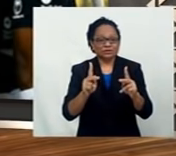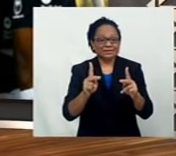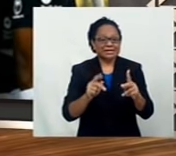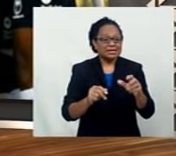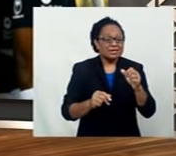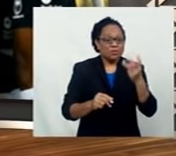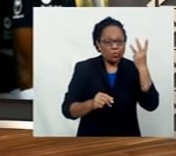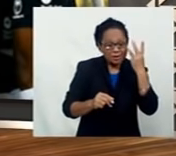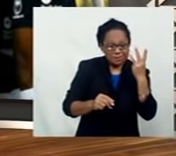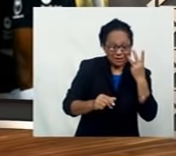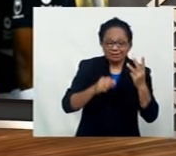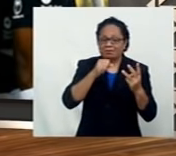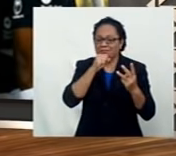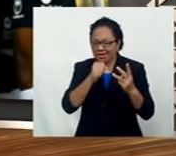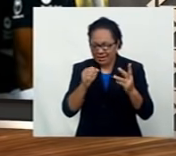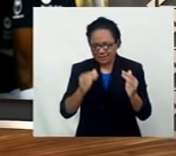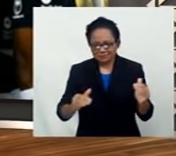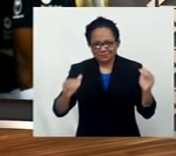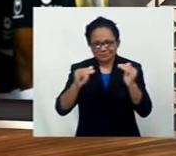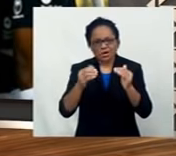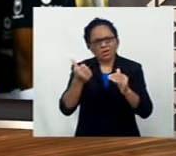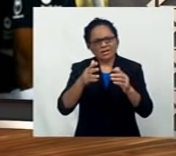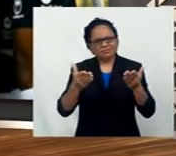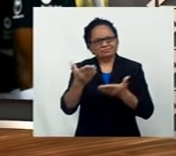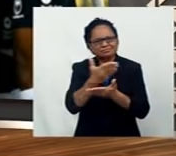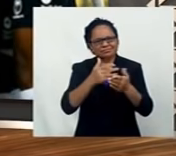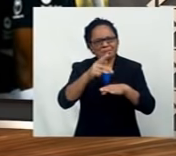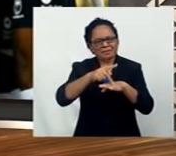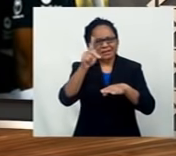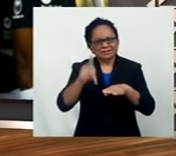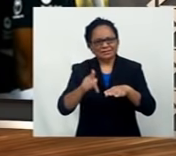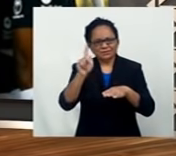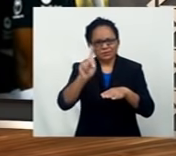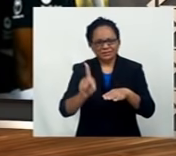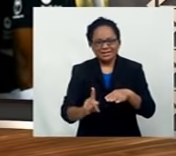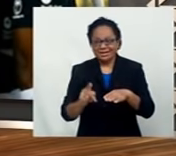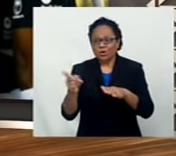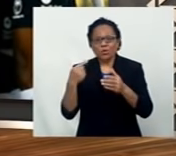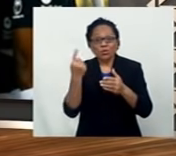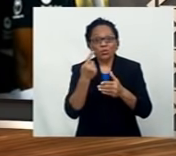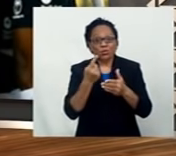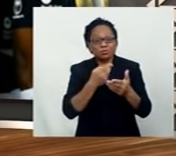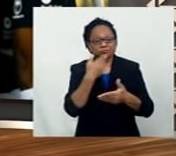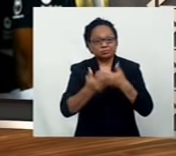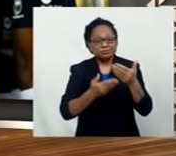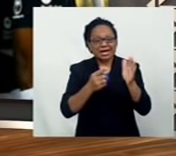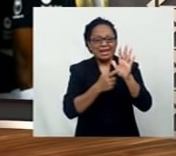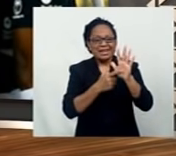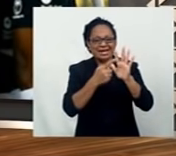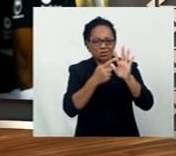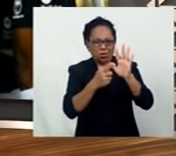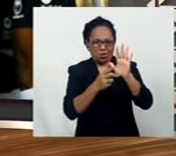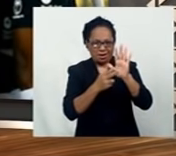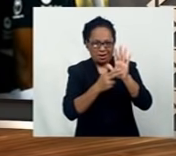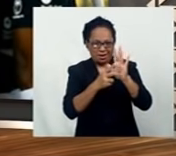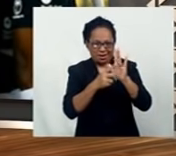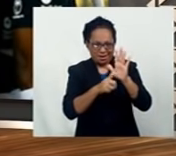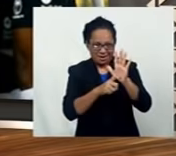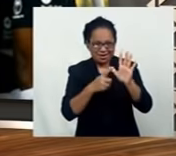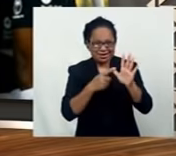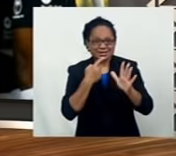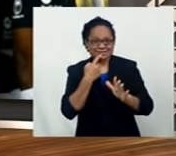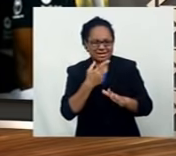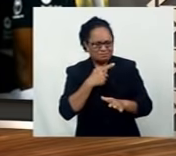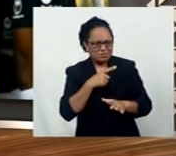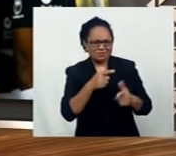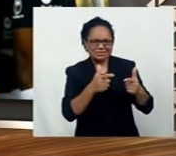in sports. The issue was raised in Parliament today by opposition MP Leonor Rangerengere-Tambua, citing the Fijiana's historic